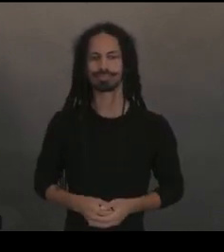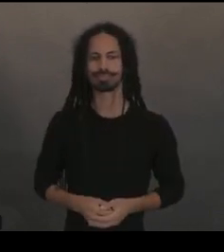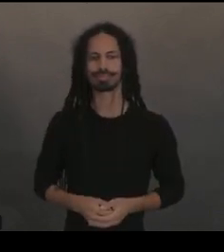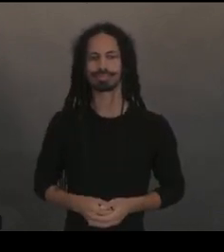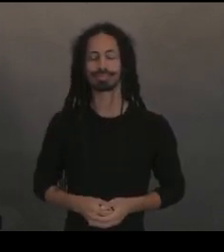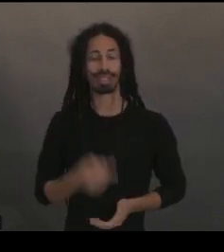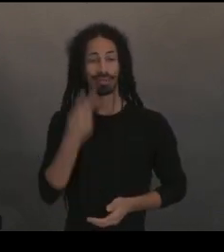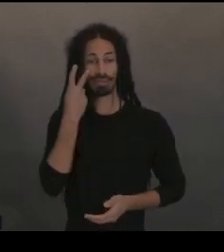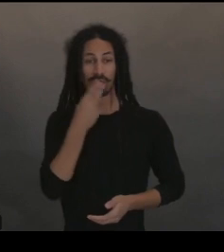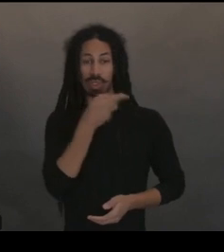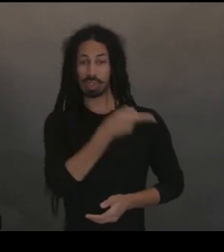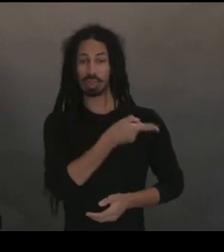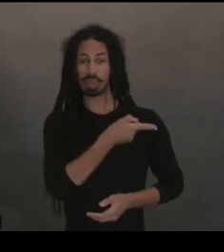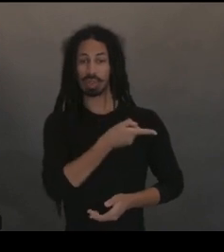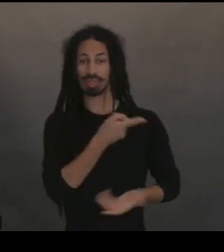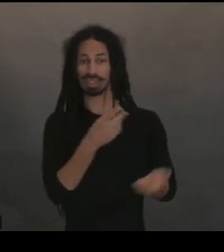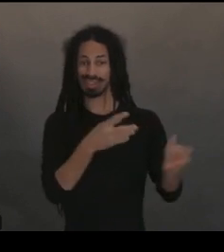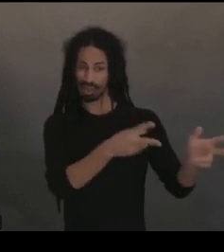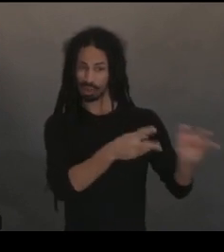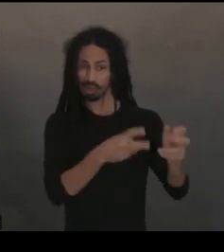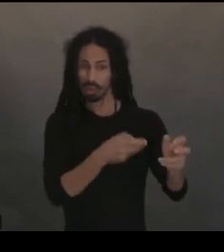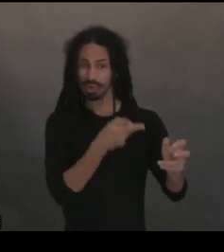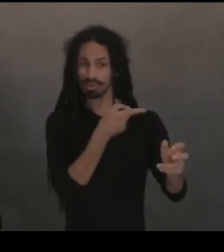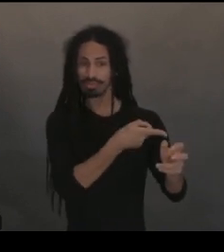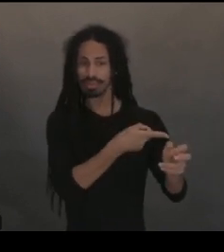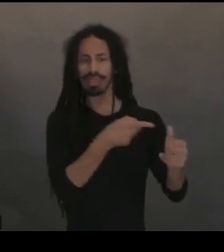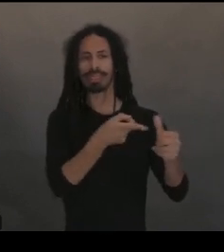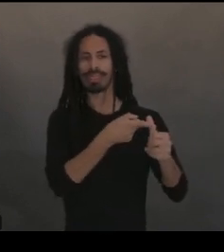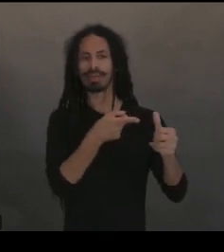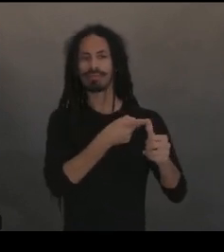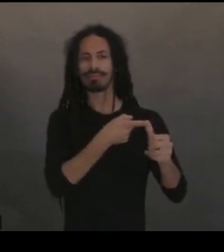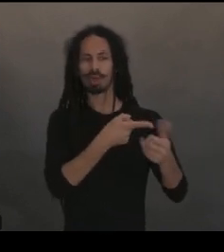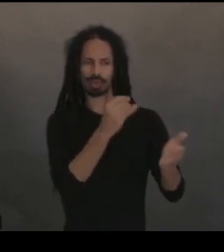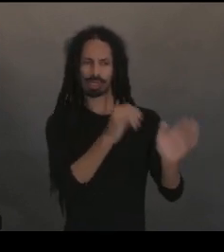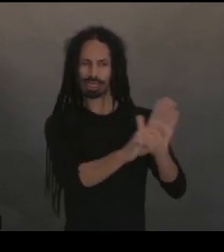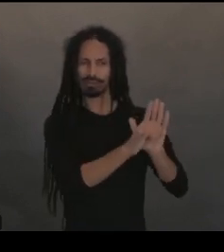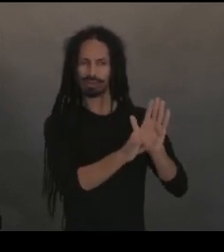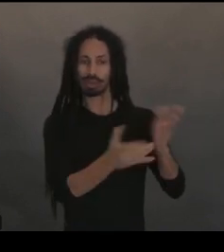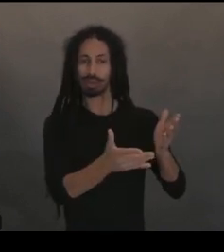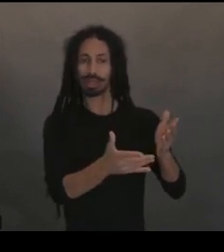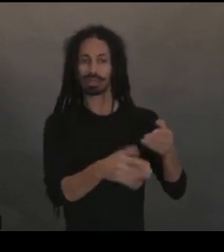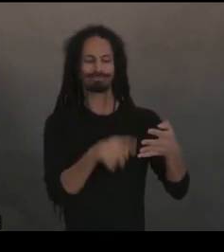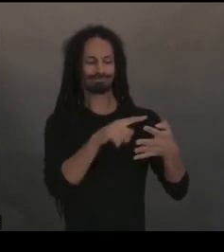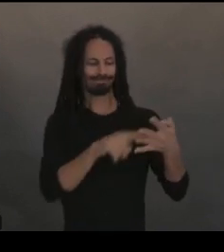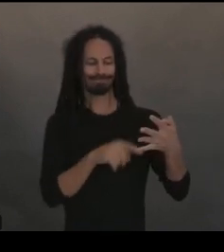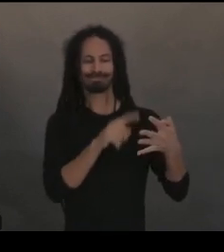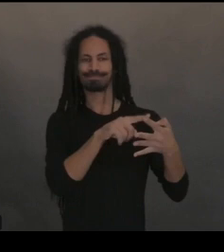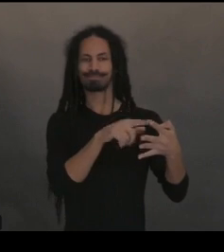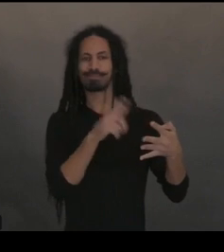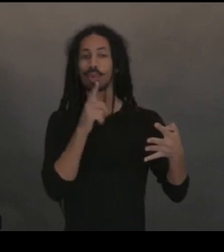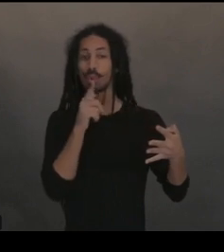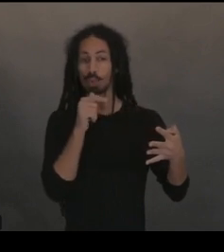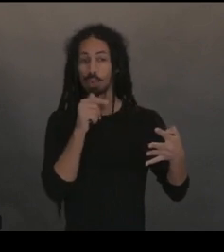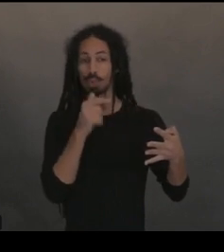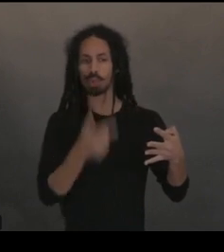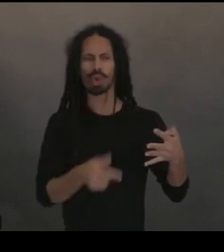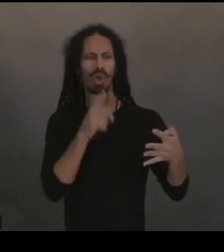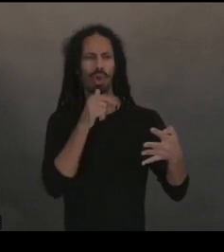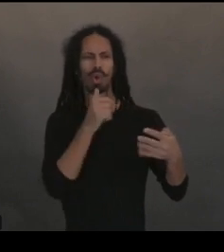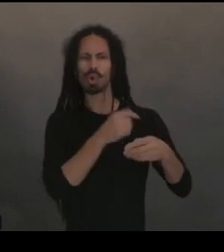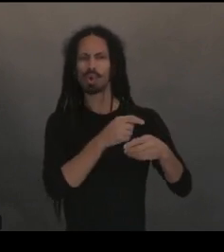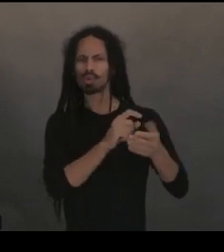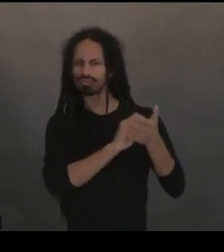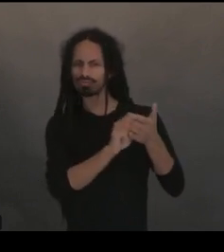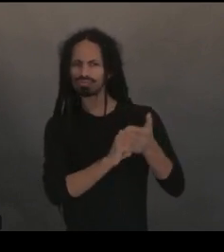source, our first element that we want to identify is the who. So who is this written by? Who is